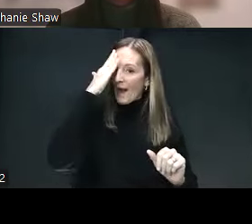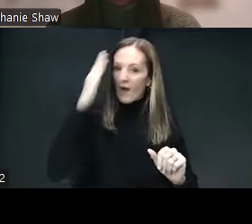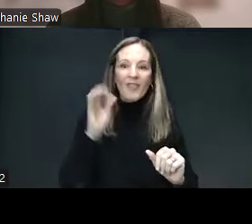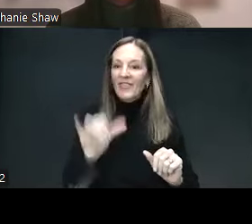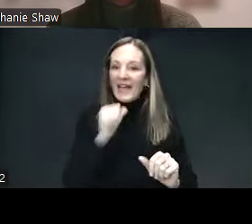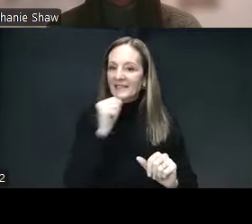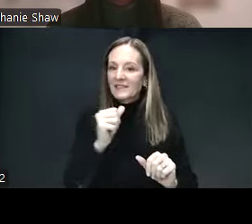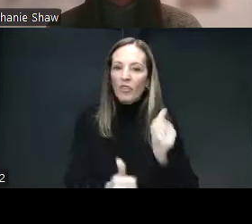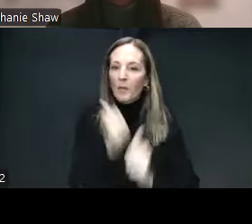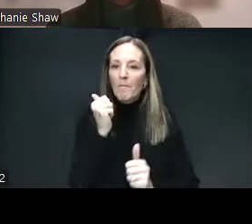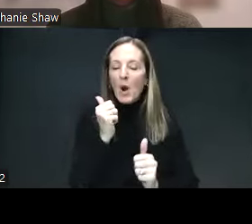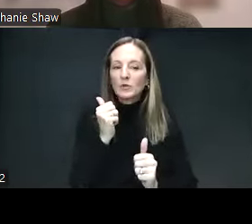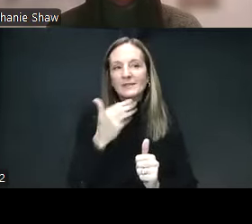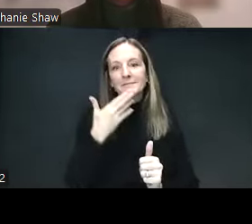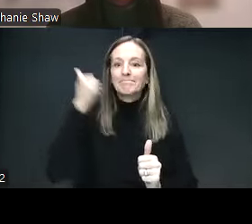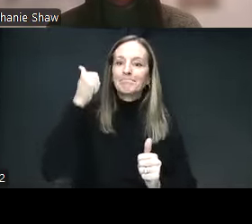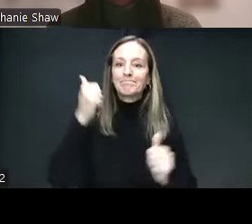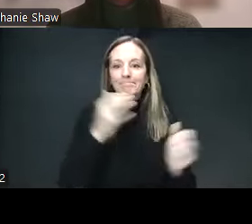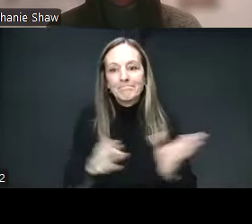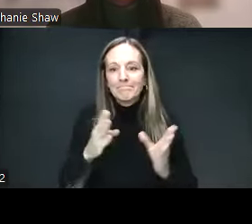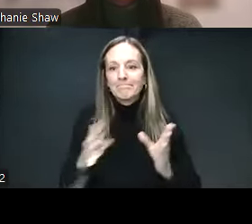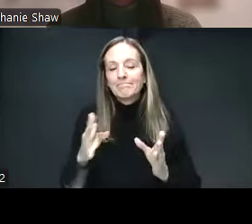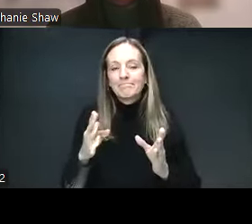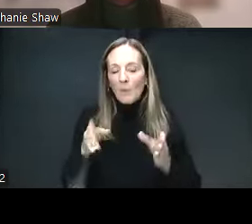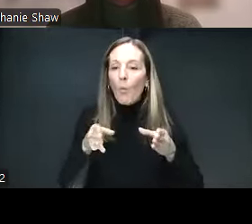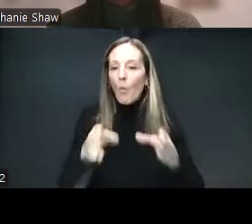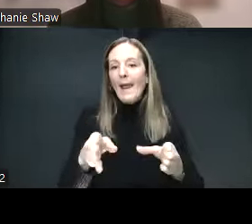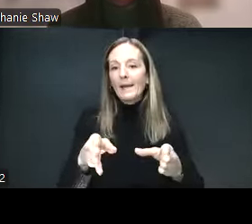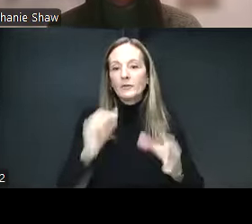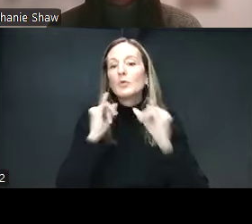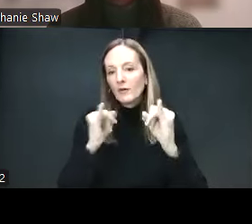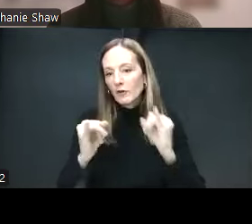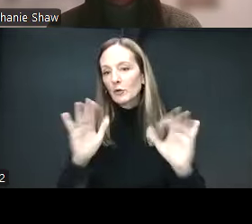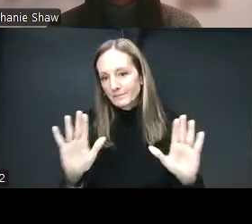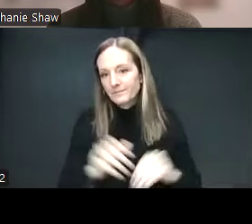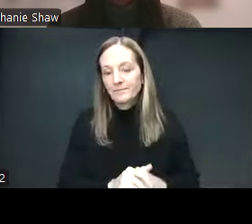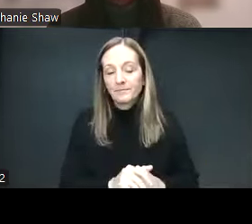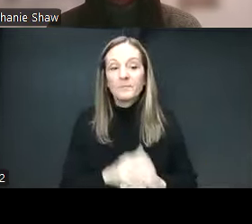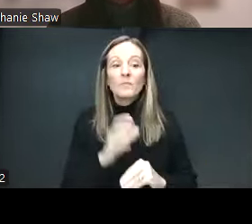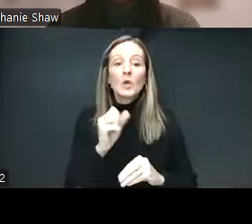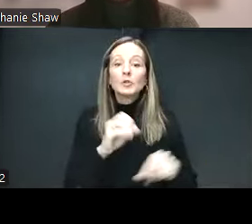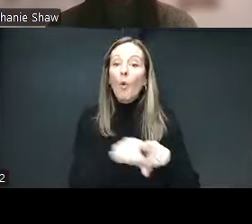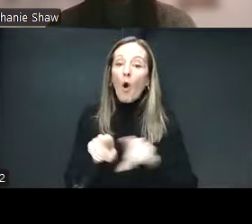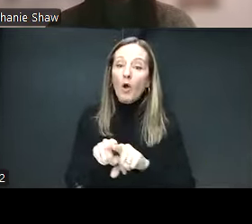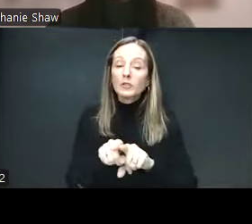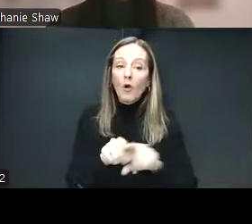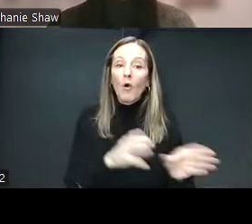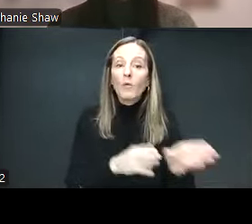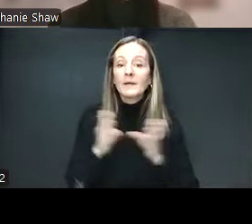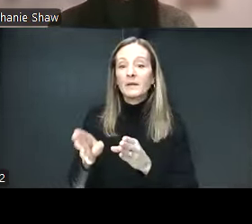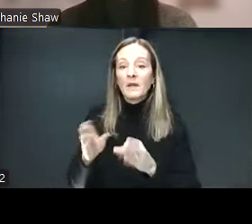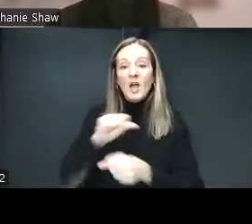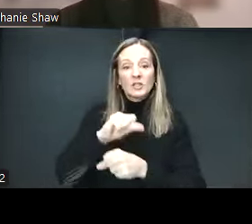the most strategic way to go about a job interview. The other thing that we saw was that there are difficulties in